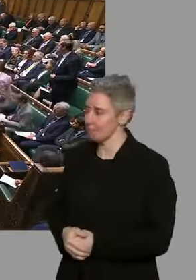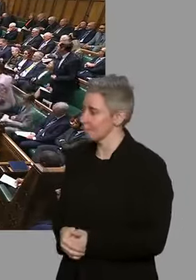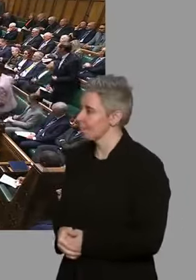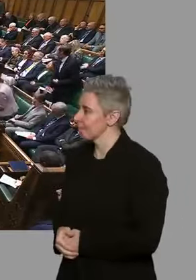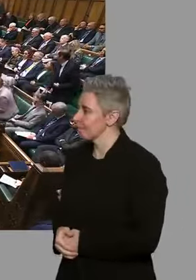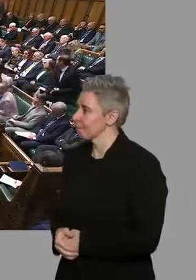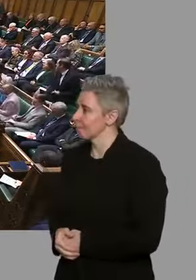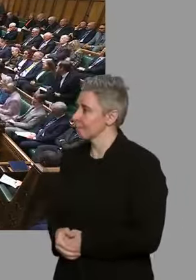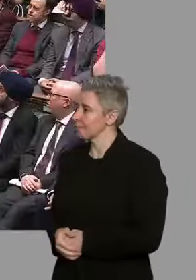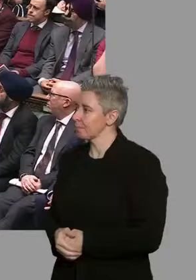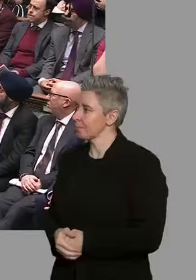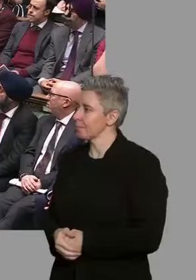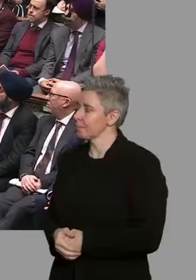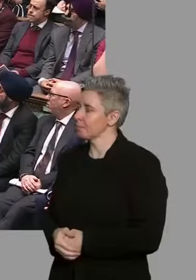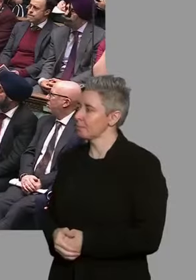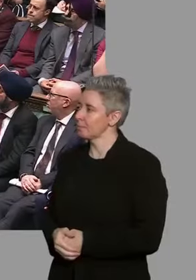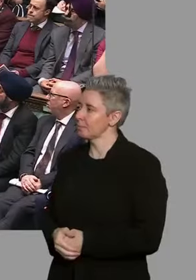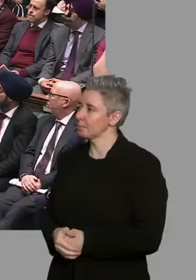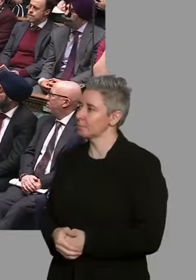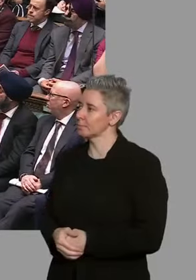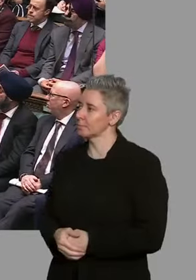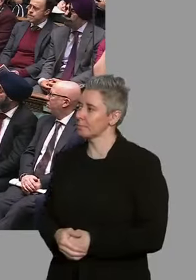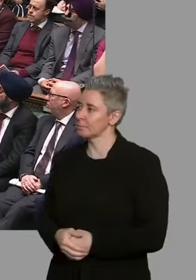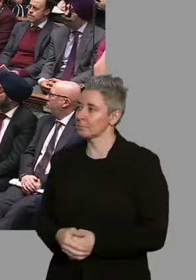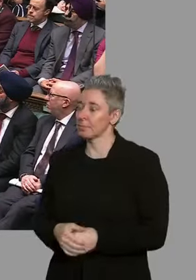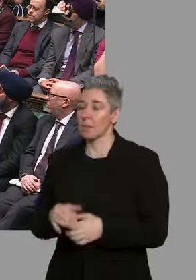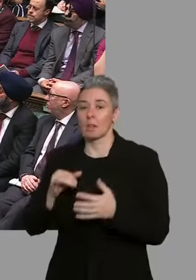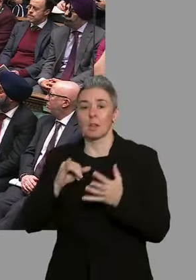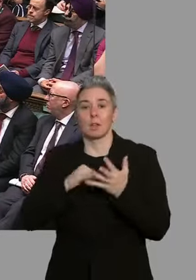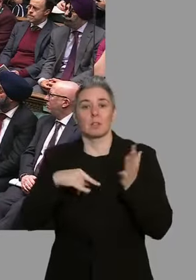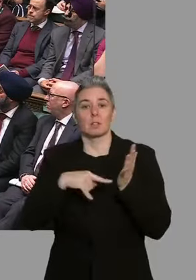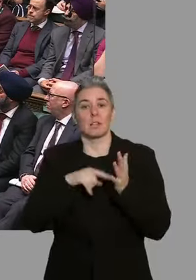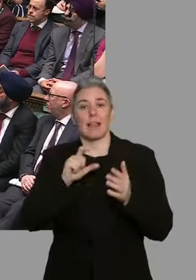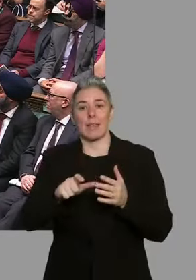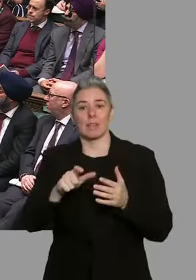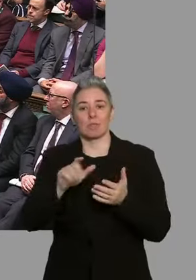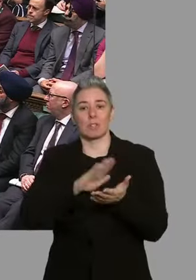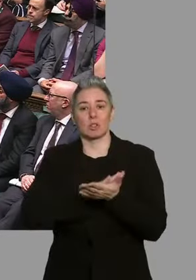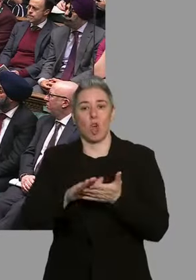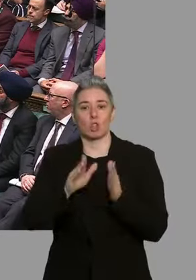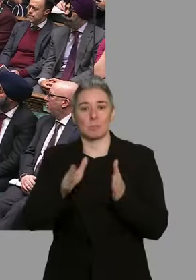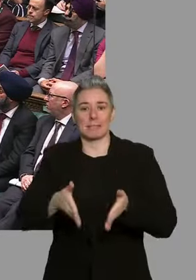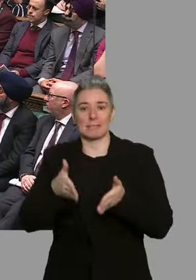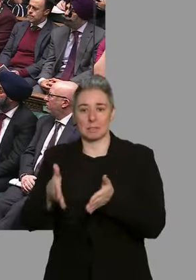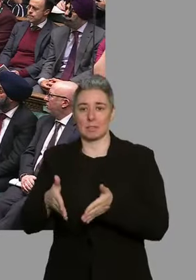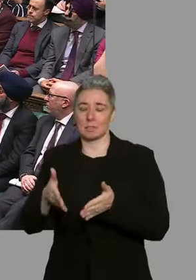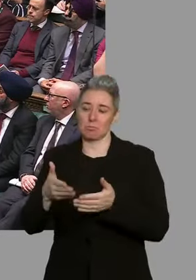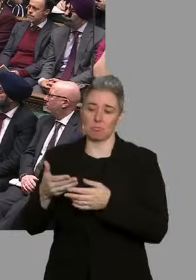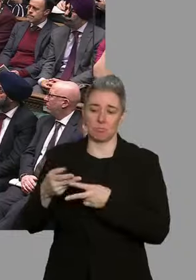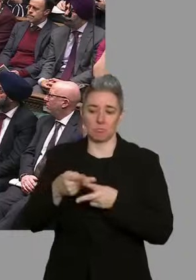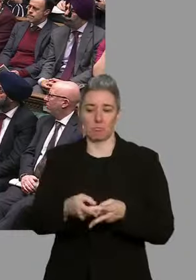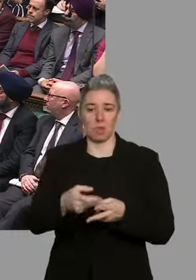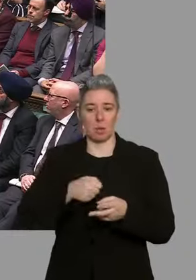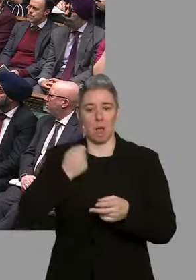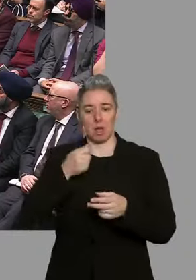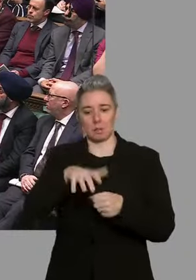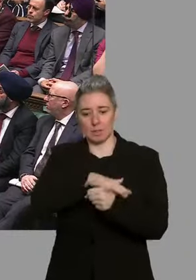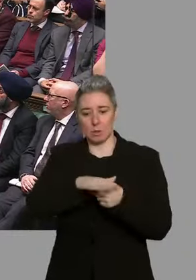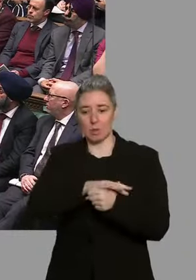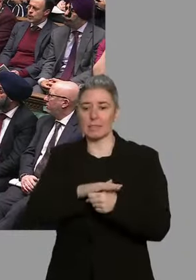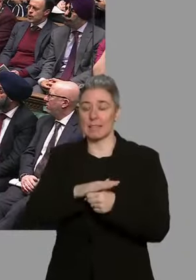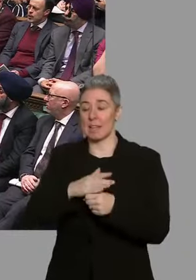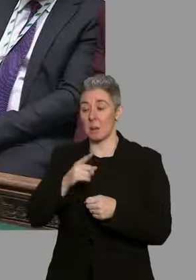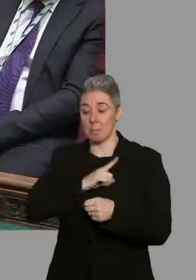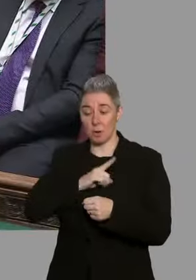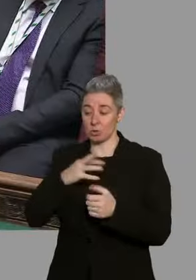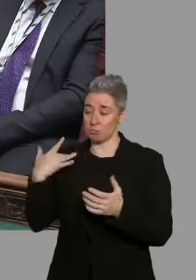Catherine's Hospice, serving my constituency of Crawley, has recently made a number of redundancies. Palliative care is hugely important to our communities,